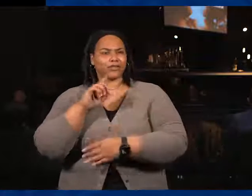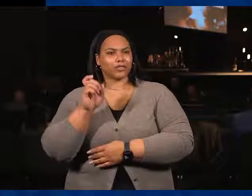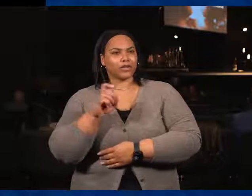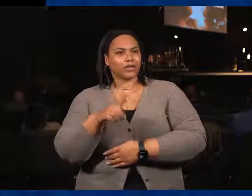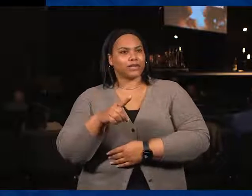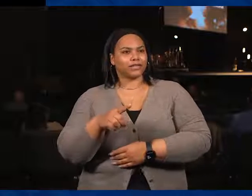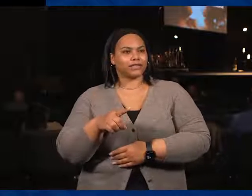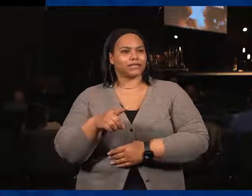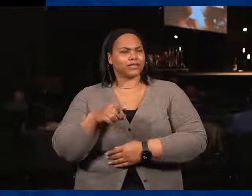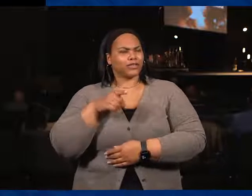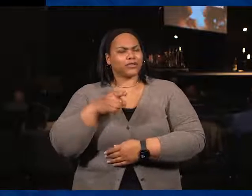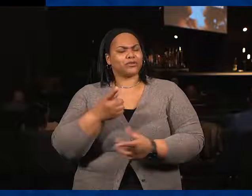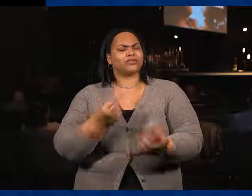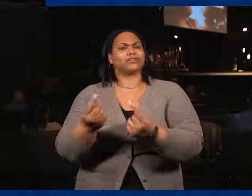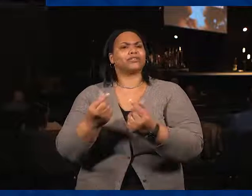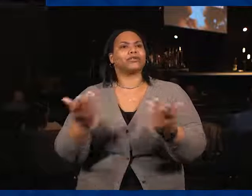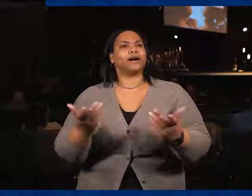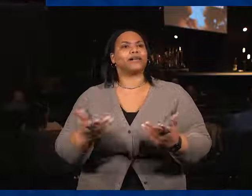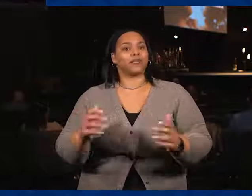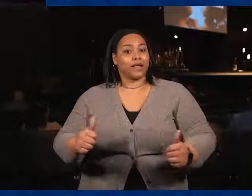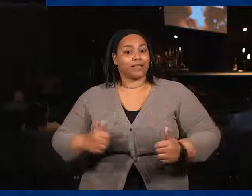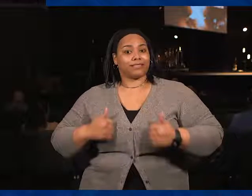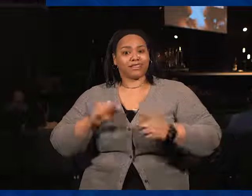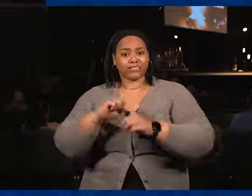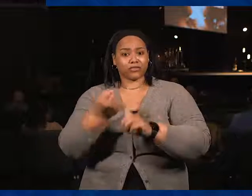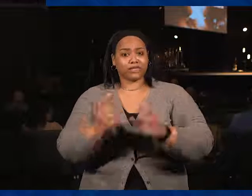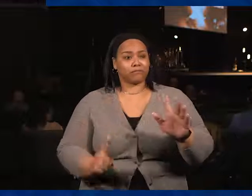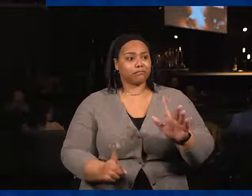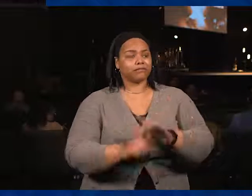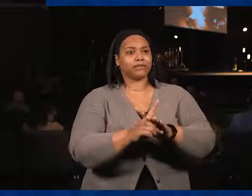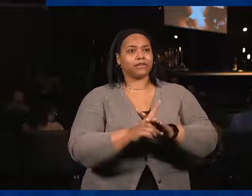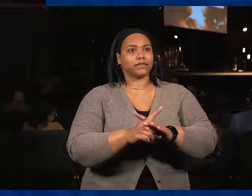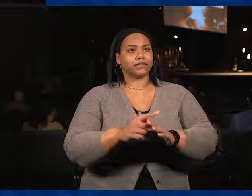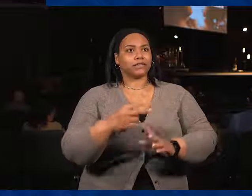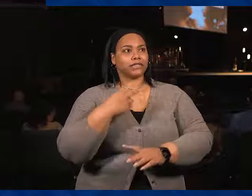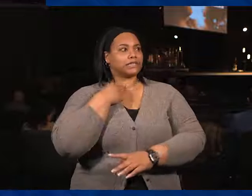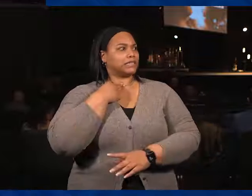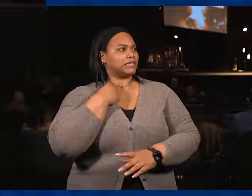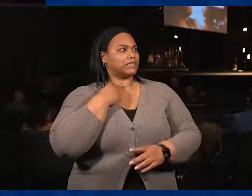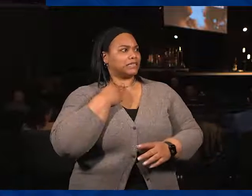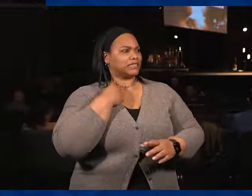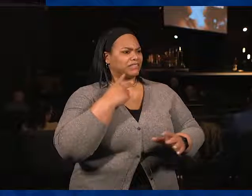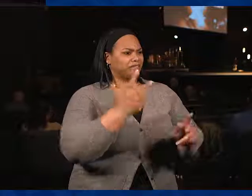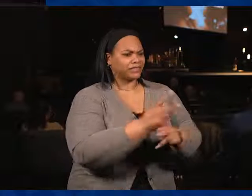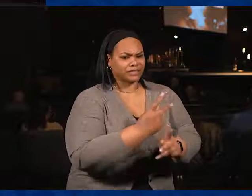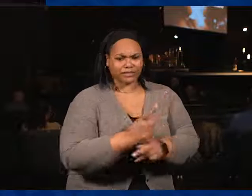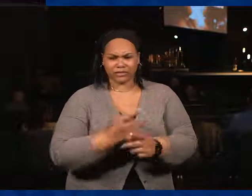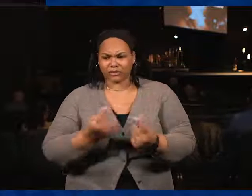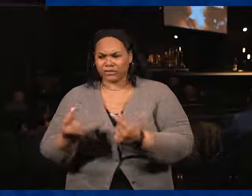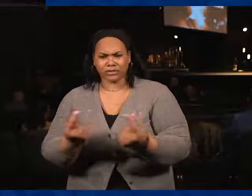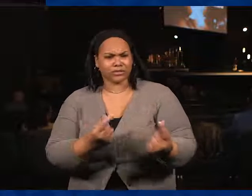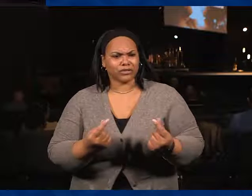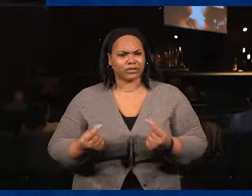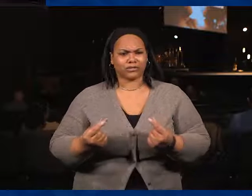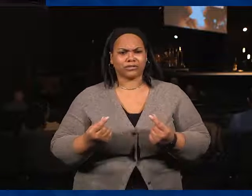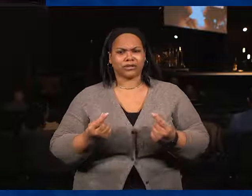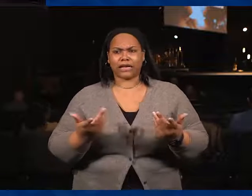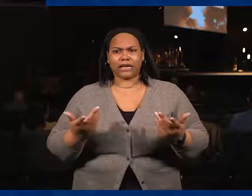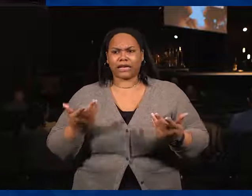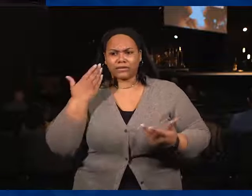are you going to do when life puts you in a place where you're trying to figure out what's my next